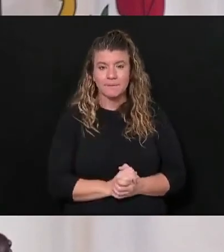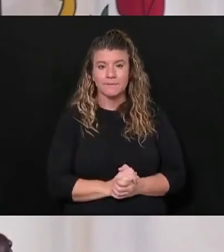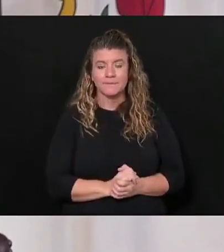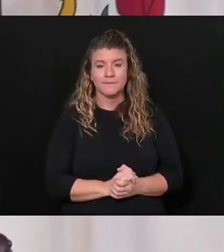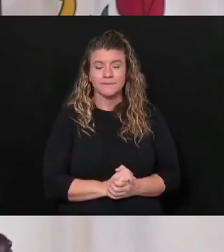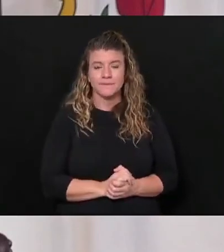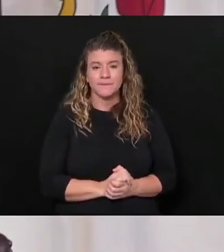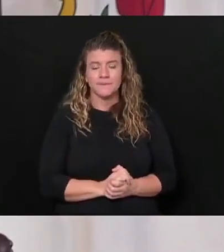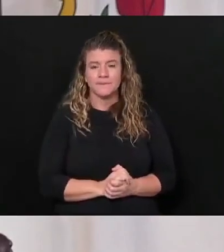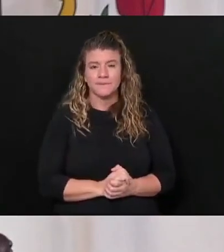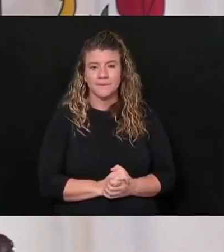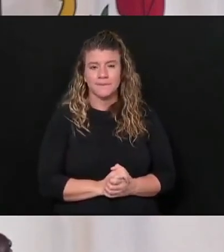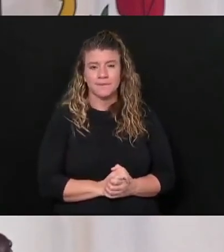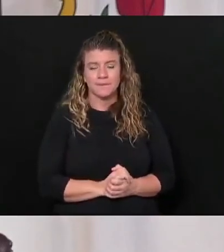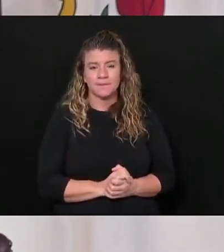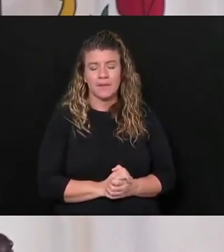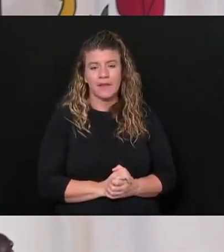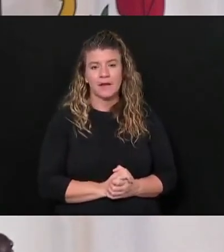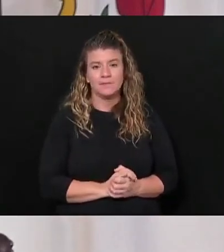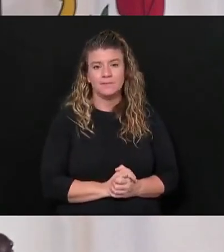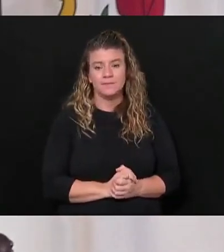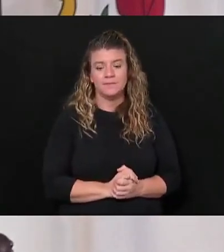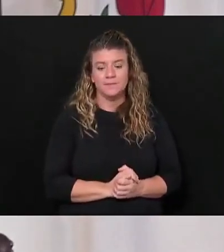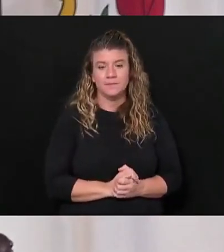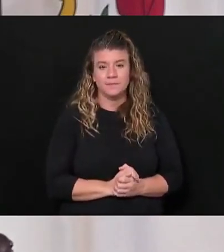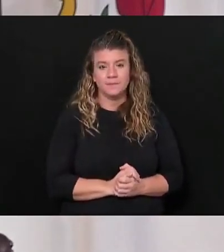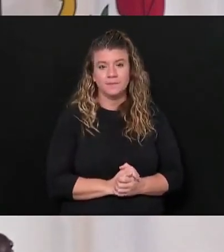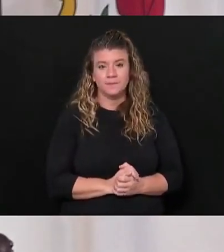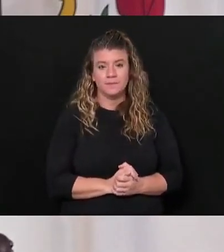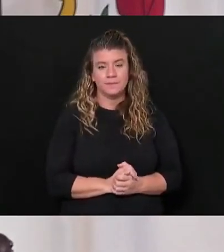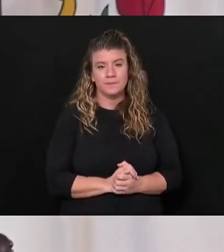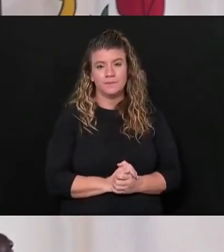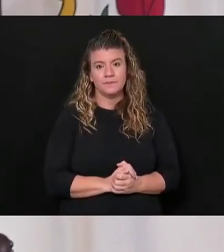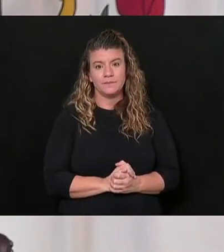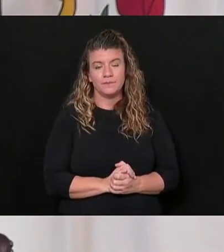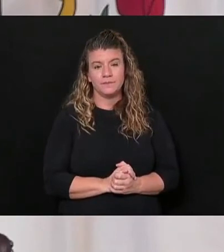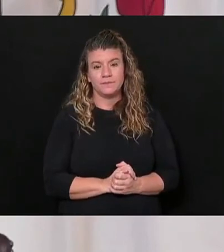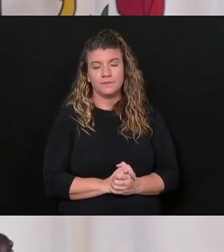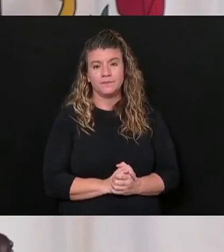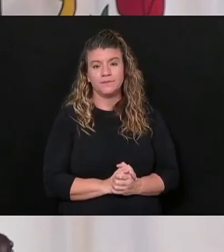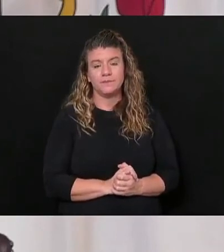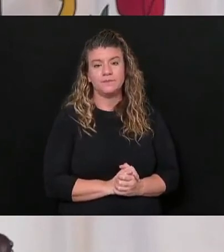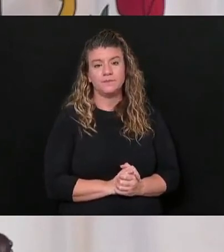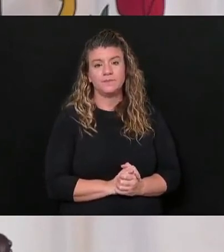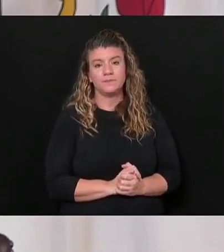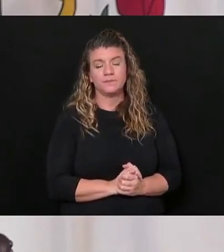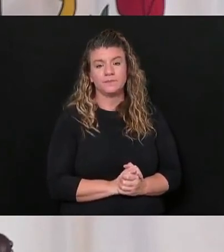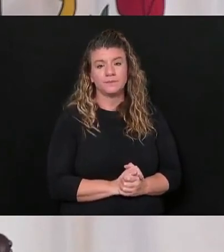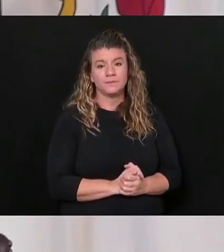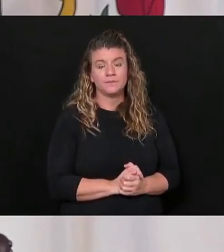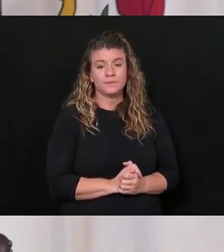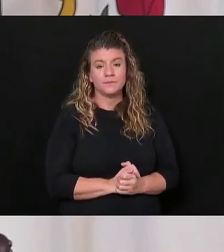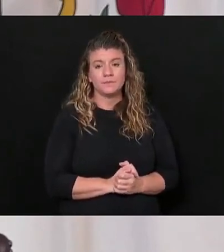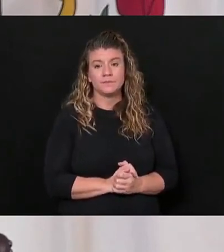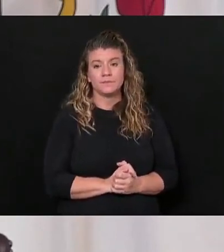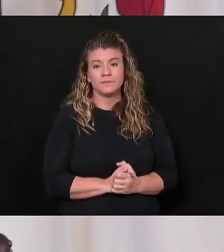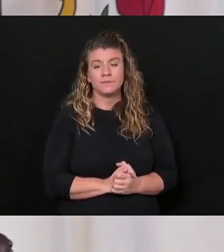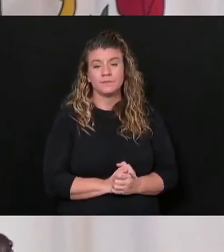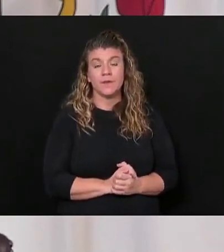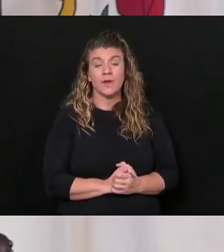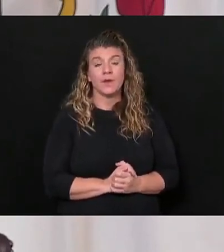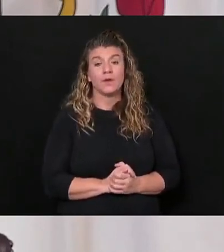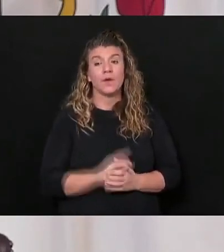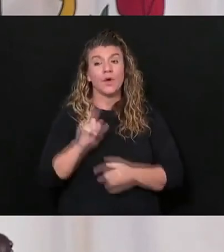I'll never forget this. I'll never forget this till I die. But my grandmother died. And